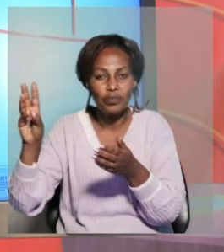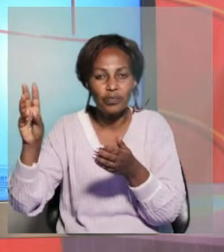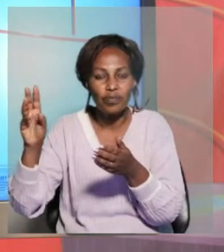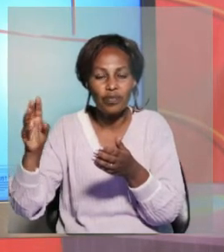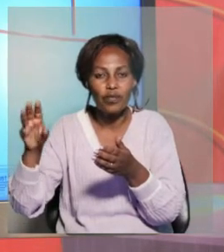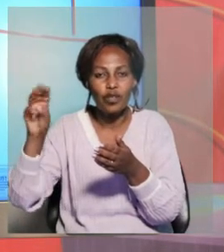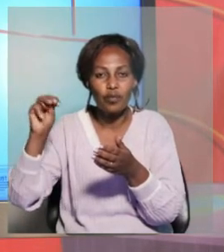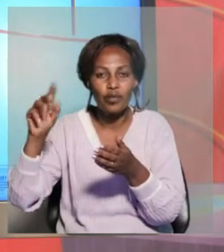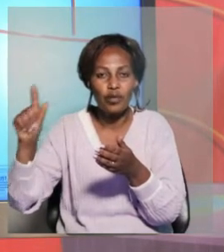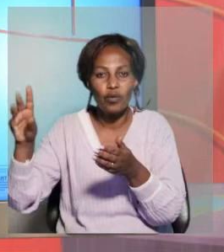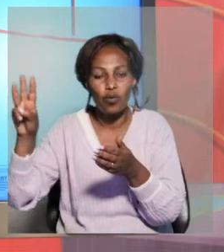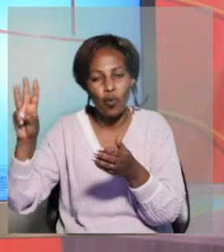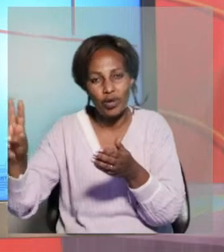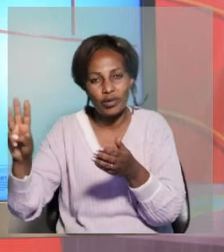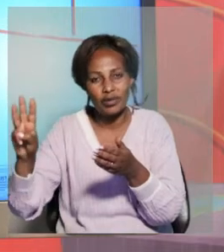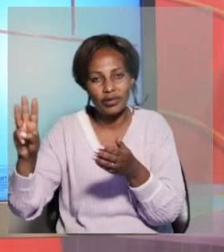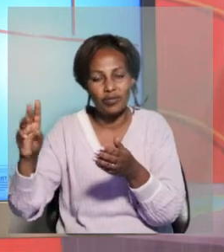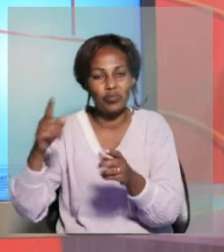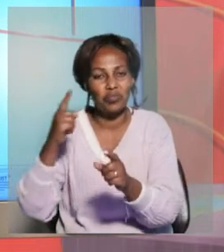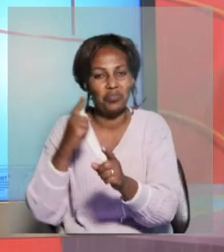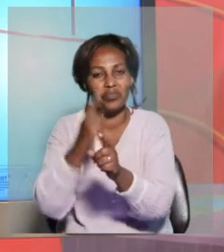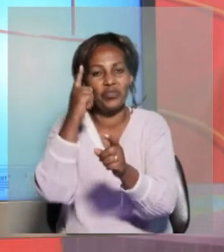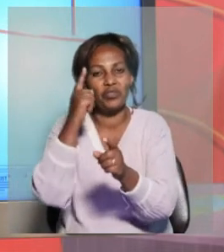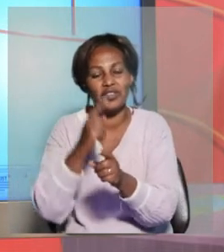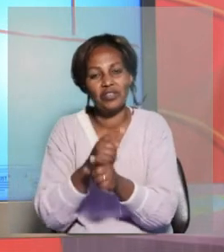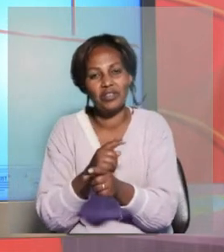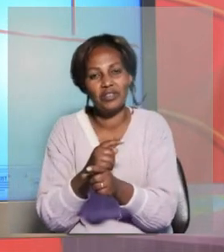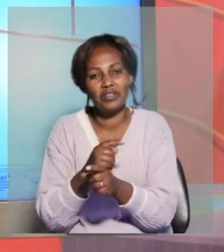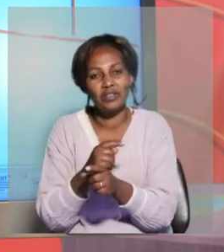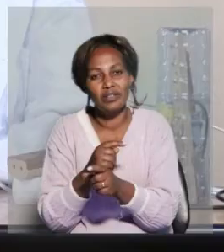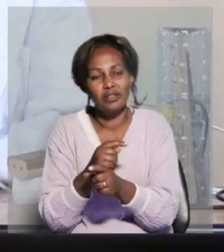milliwatt. Milliwatt. Perfect. Milliwatt.